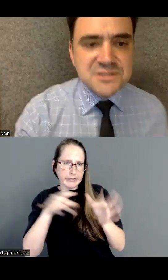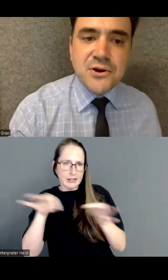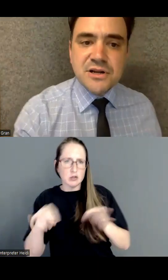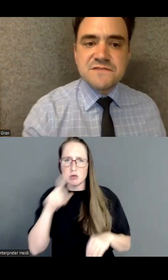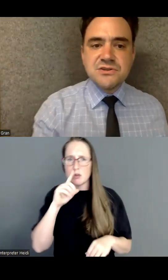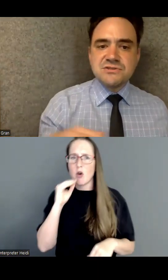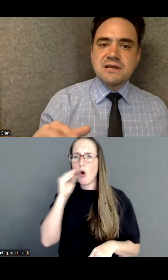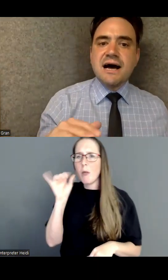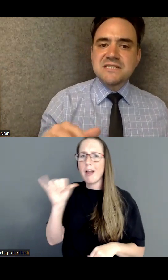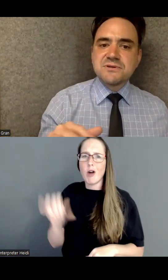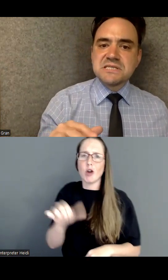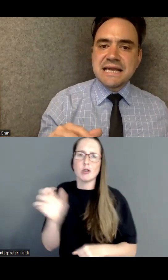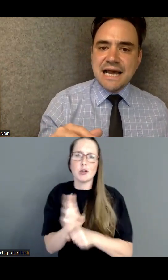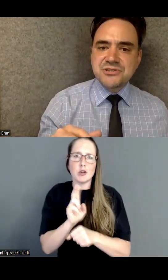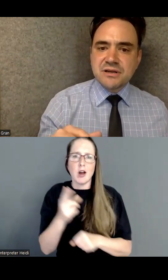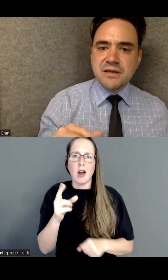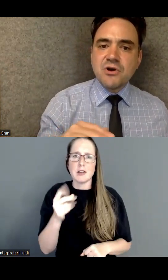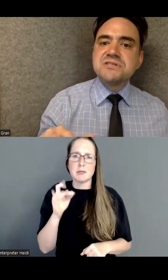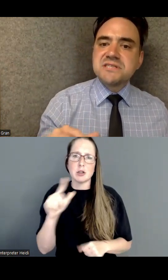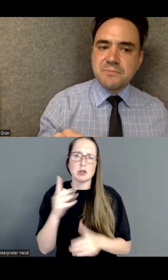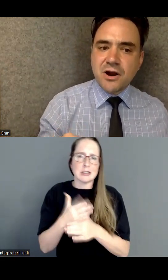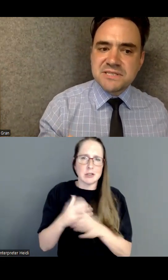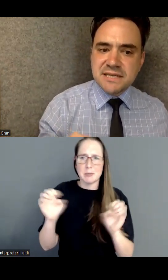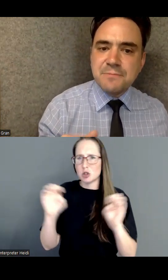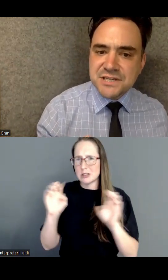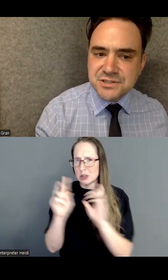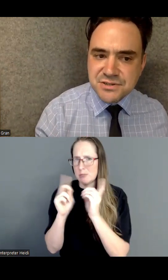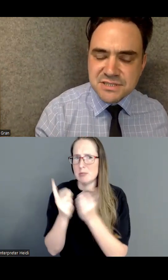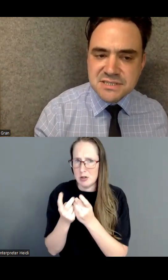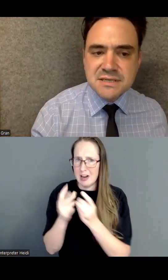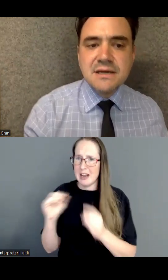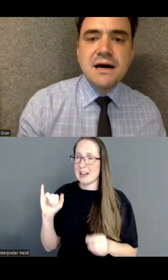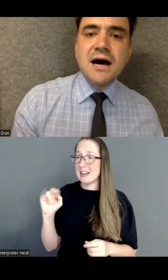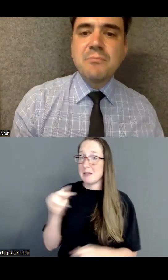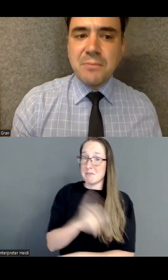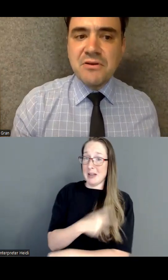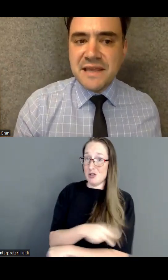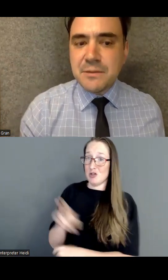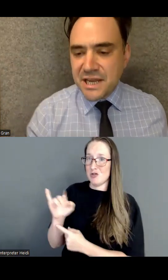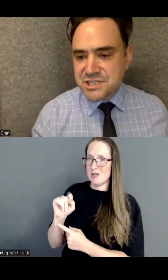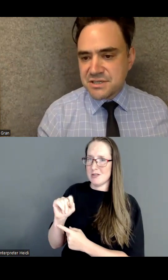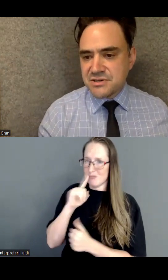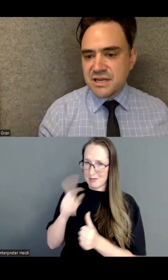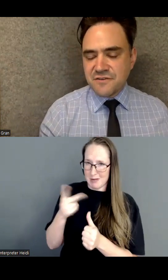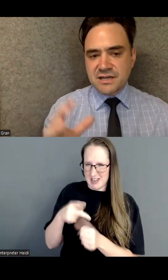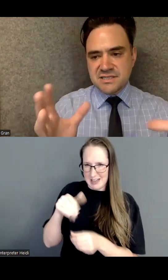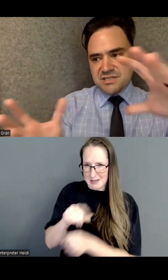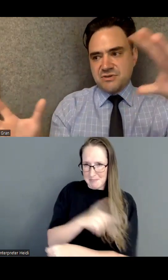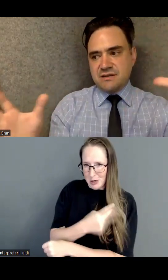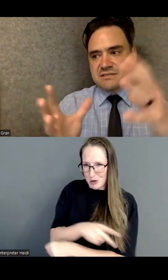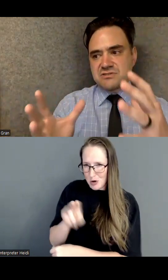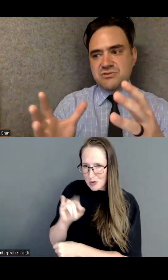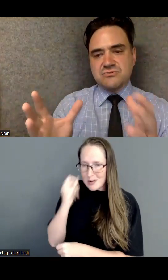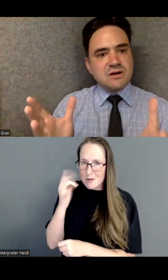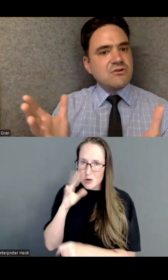home-like alternatives to using hospital psychiatric emergency departments and inpatient units. Primarily the inpatient unit, if you're going to